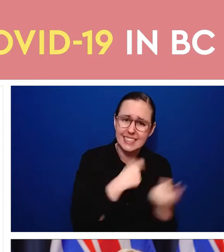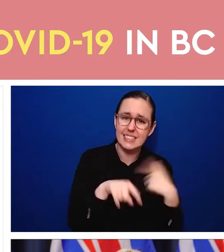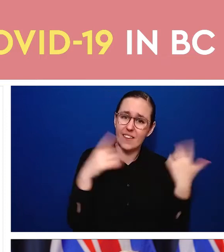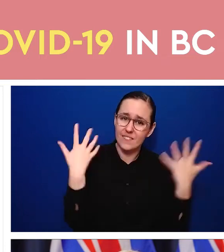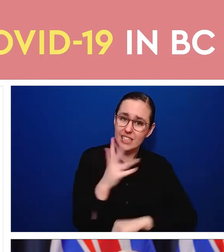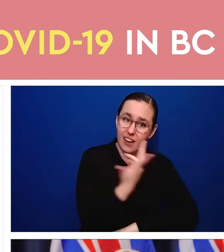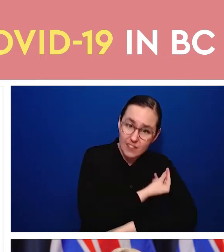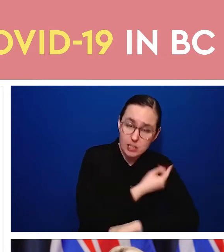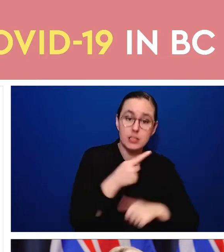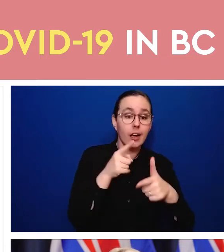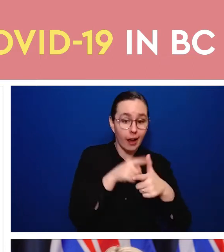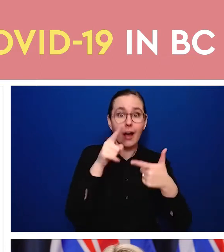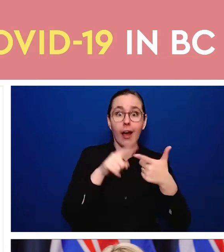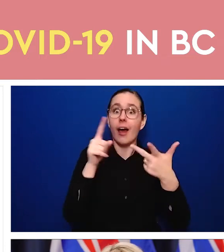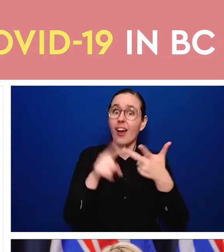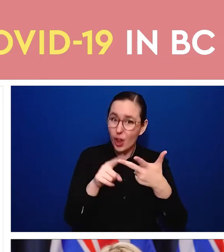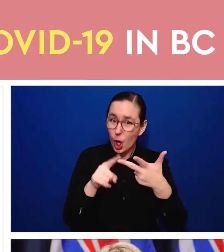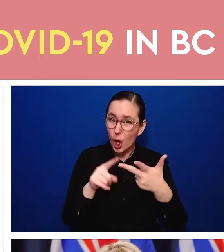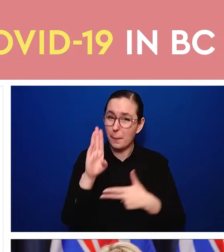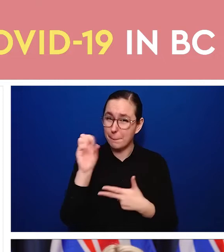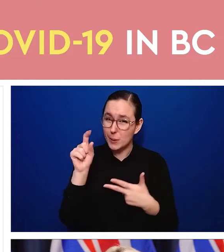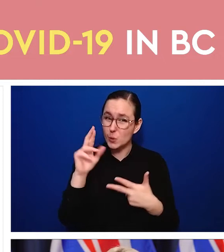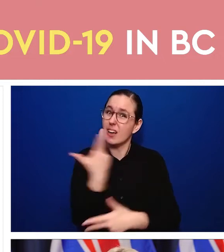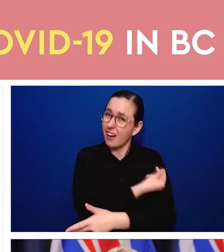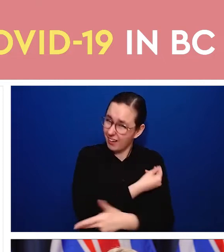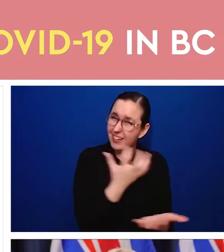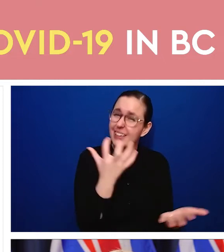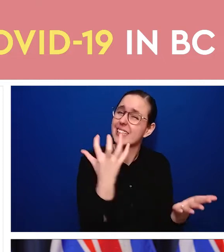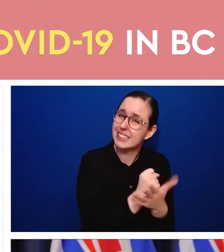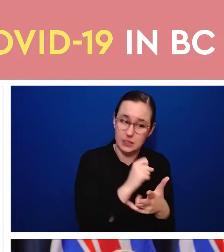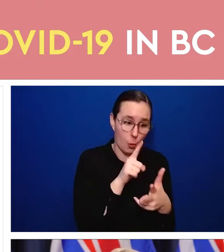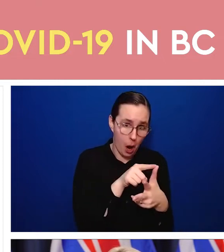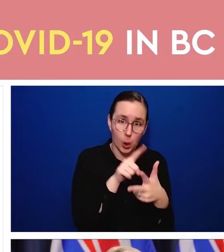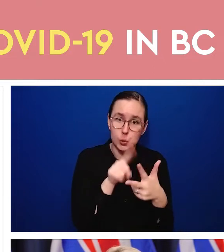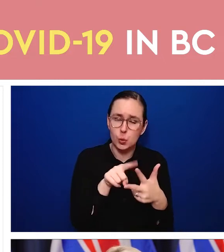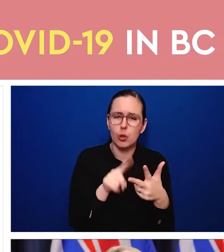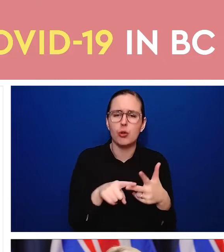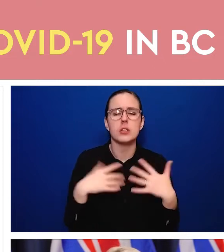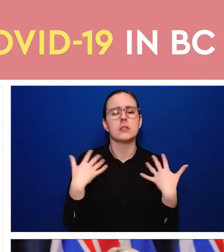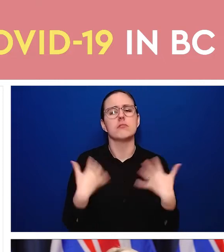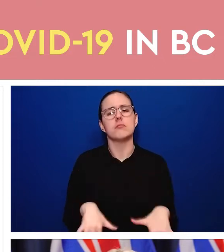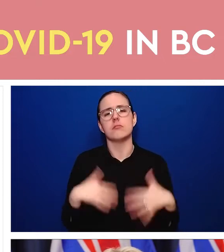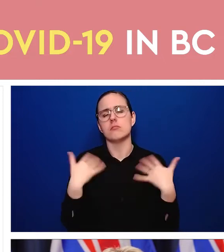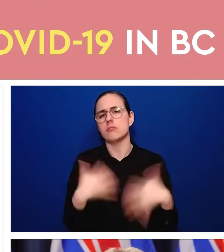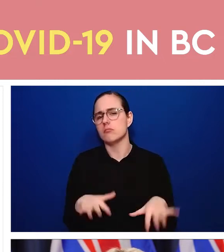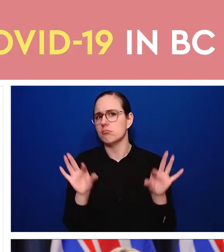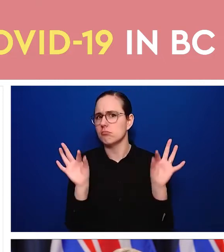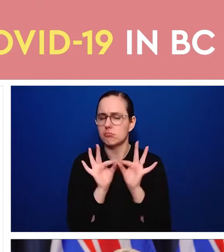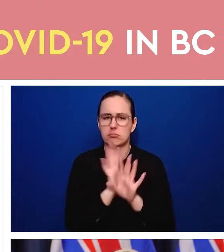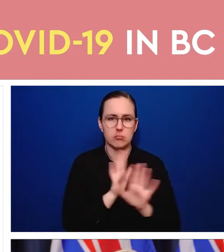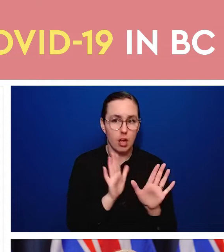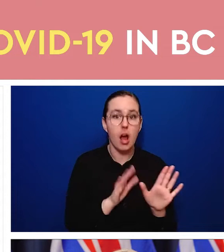so. These are layers that are important for us to be using all the time. But we are in a transition phase. We need to be